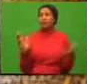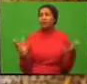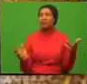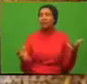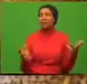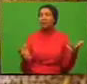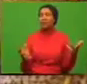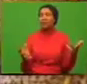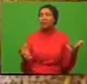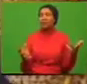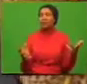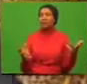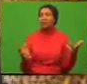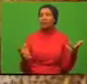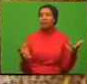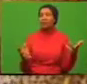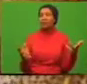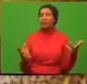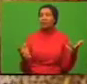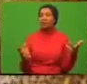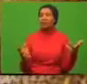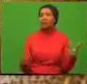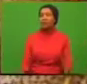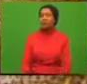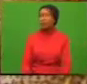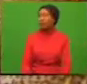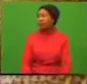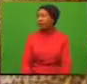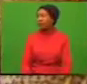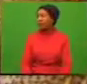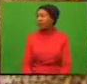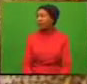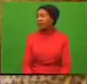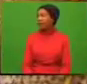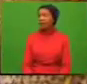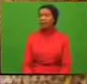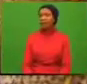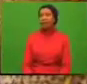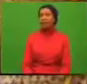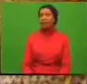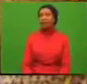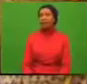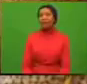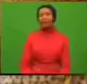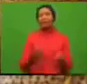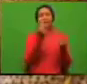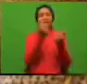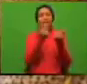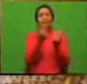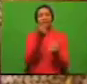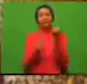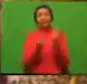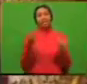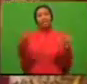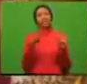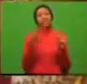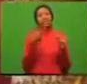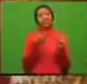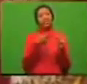We'll respond the way they are. Order, honorable member. Judge Shope, Agaliswe, order. Our leader.